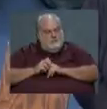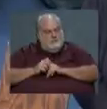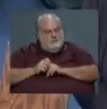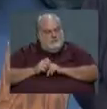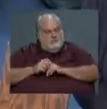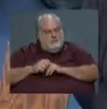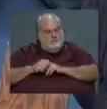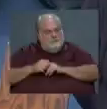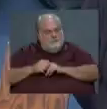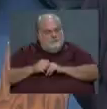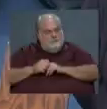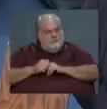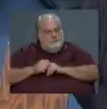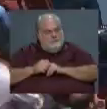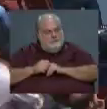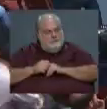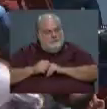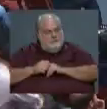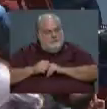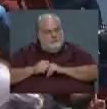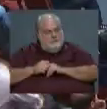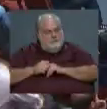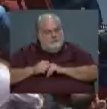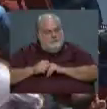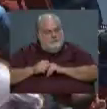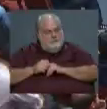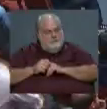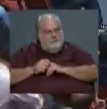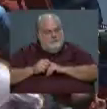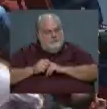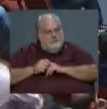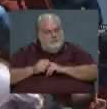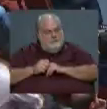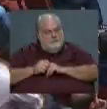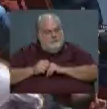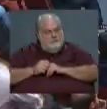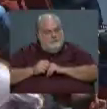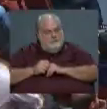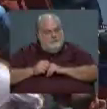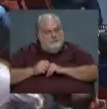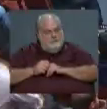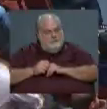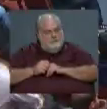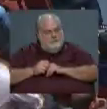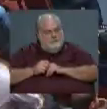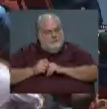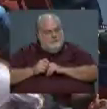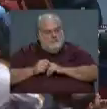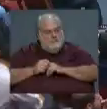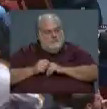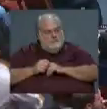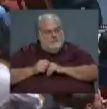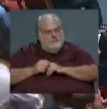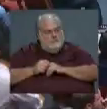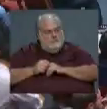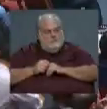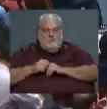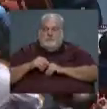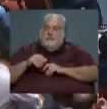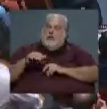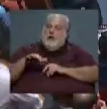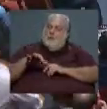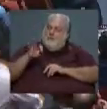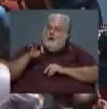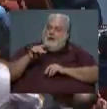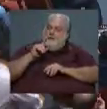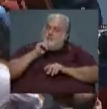they got one. Yeah, but this is Pulaski County, 6 to 11. No, but she said there's 2, so you just. She was wondering where the other one was. I can find out.